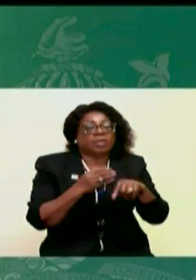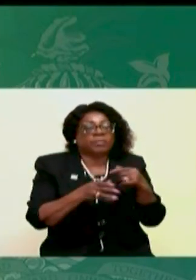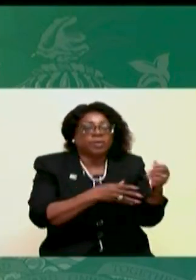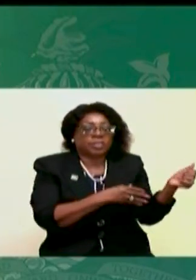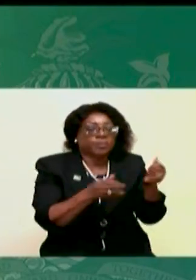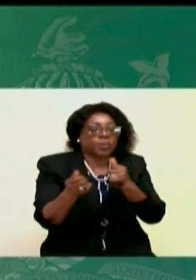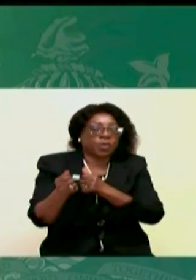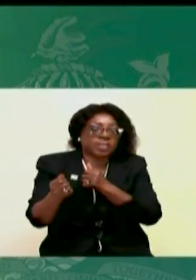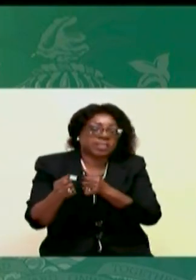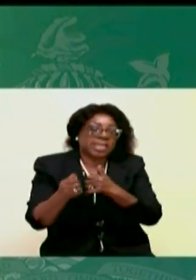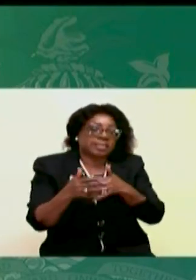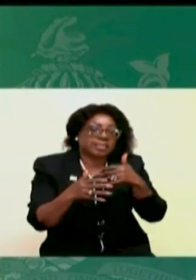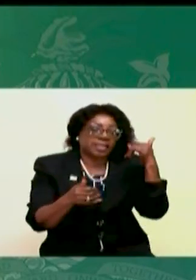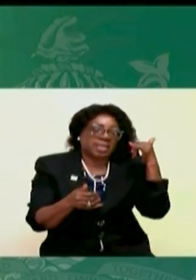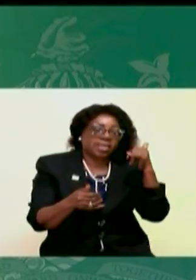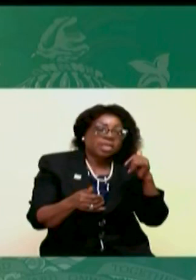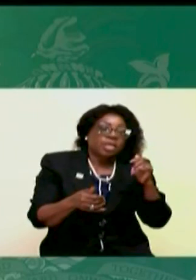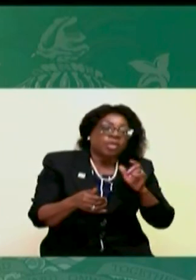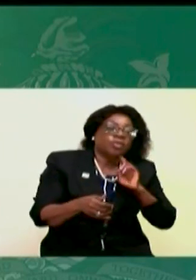yesterday. We should have been celebrating that.